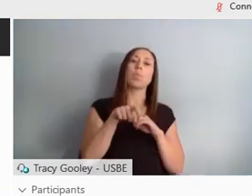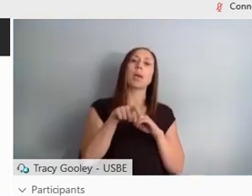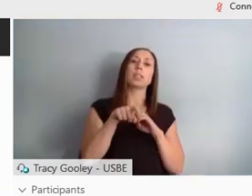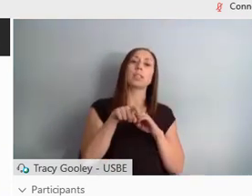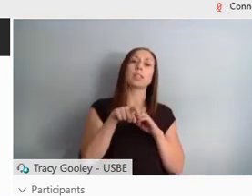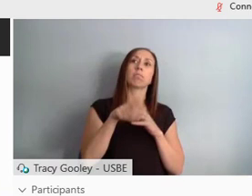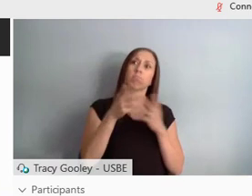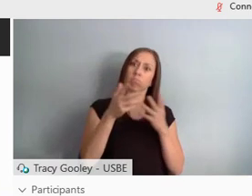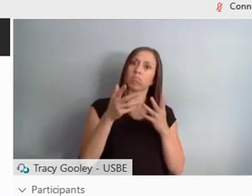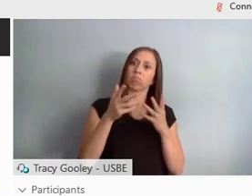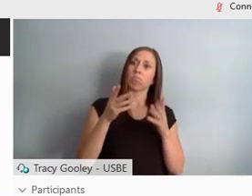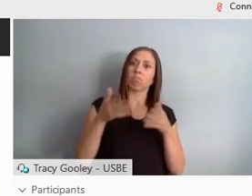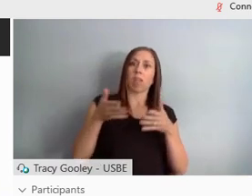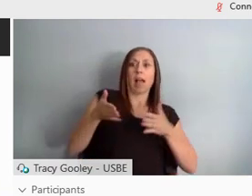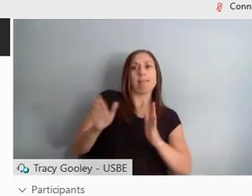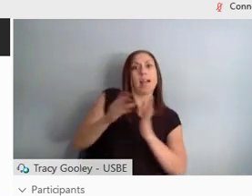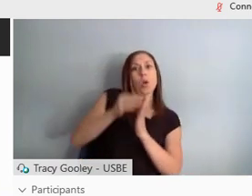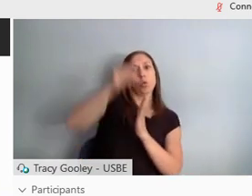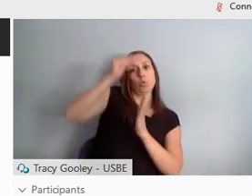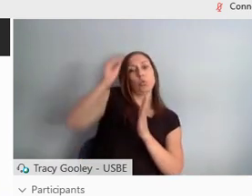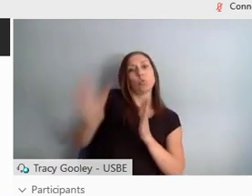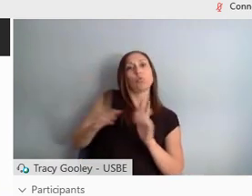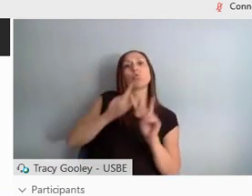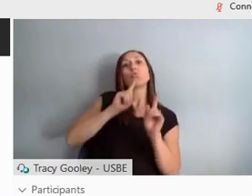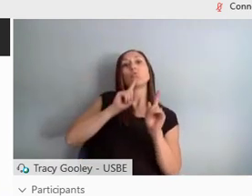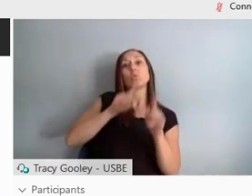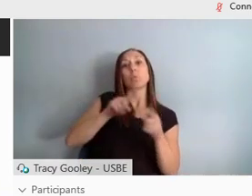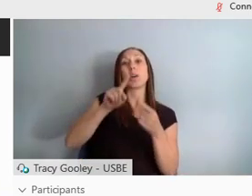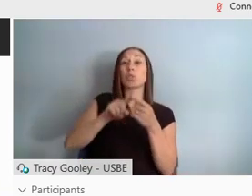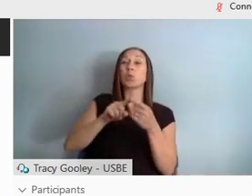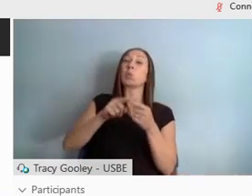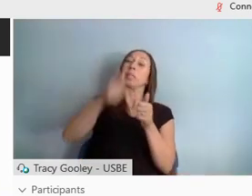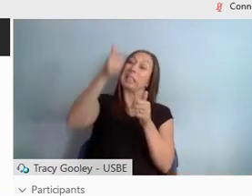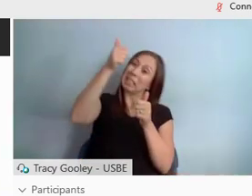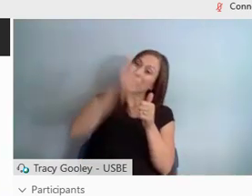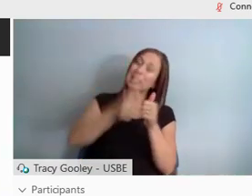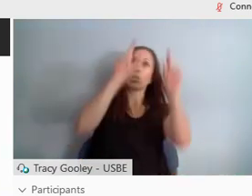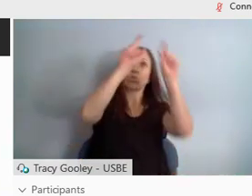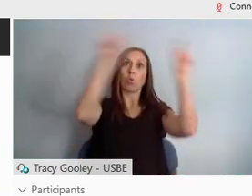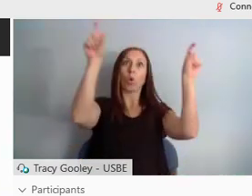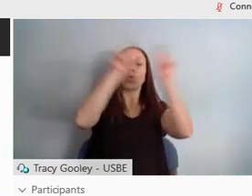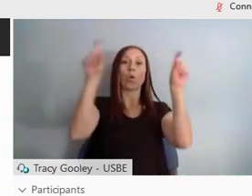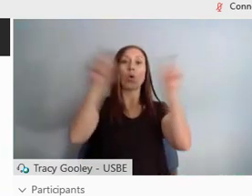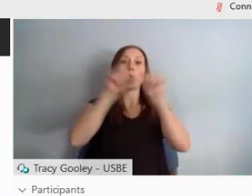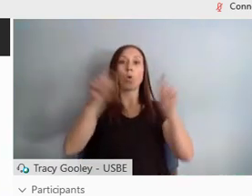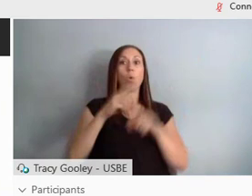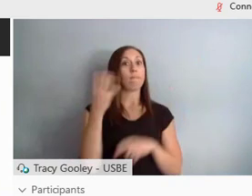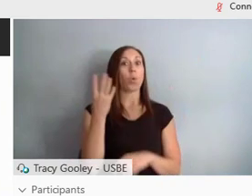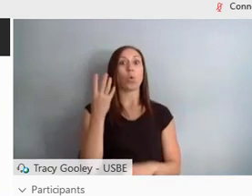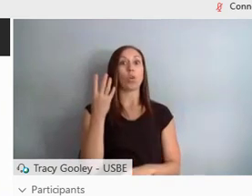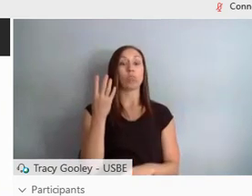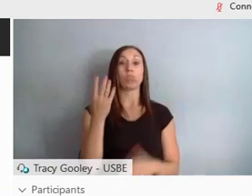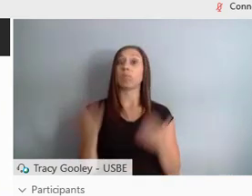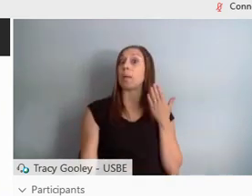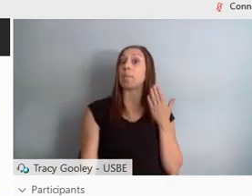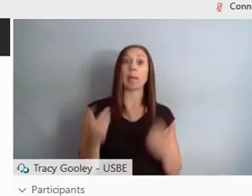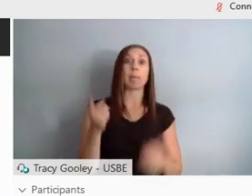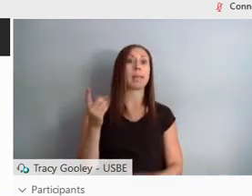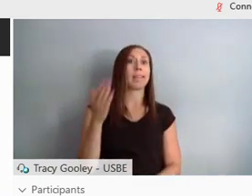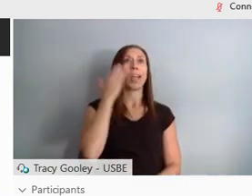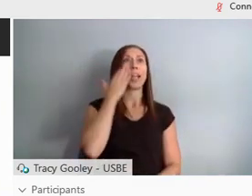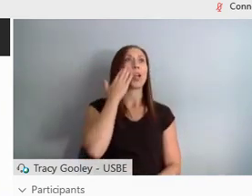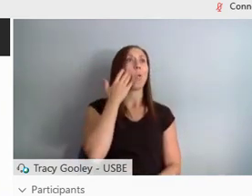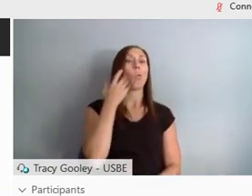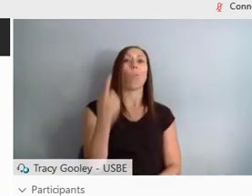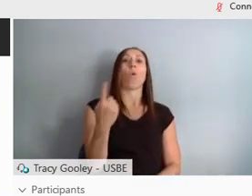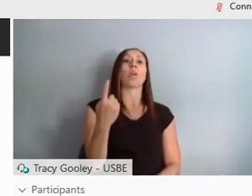the student the opportunity to respond to every single row of letters. It might be that they know the